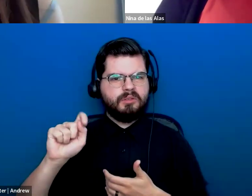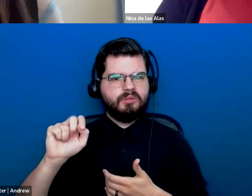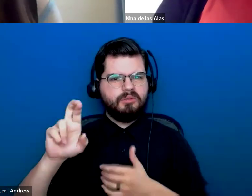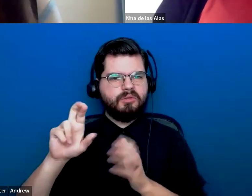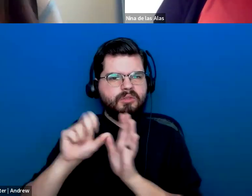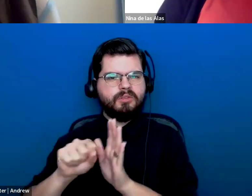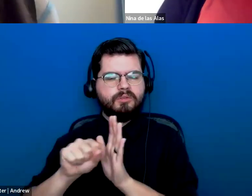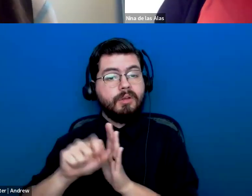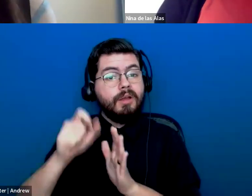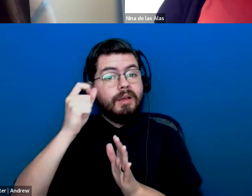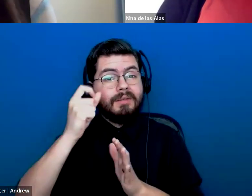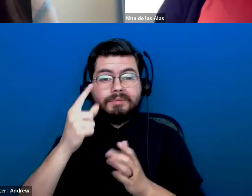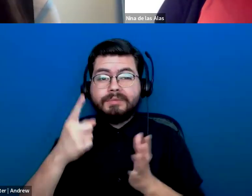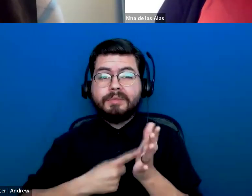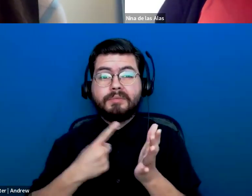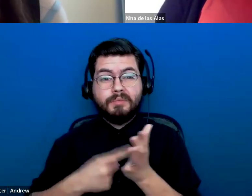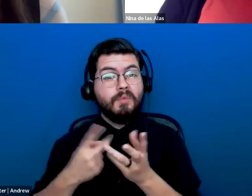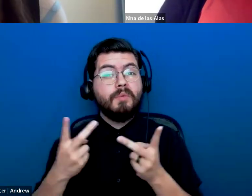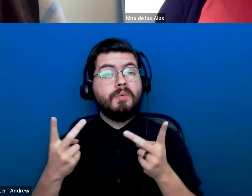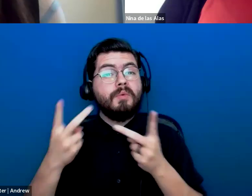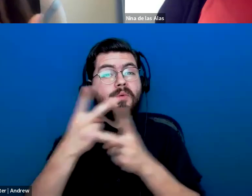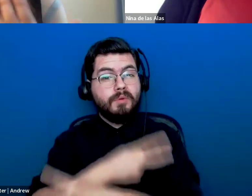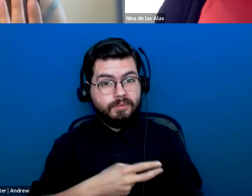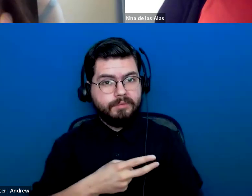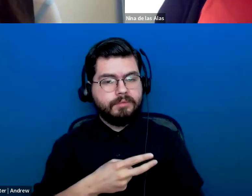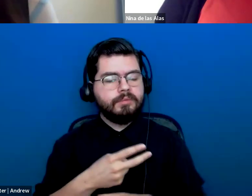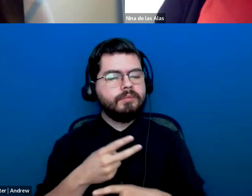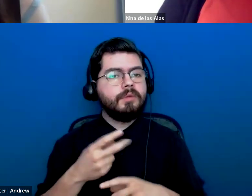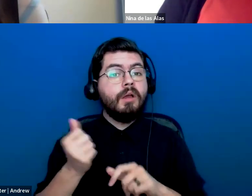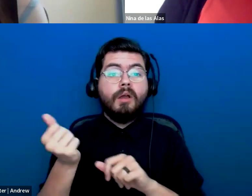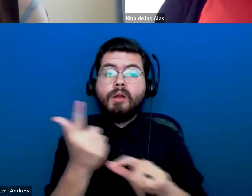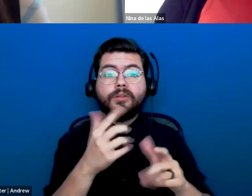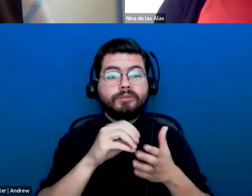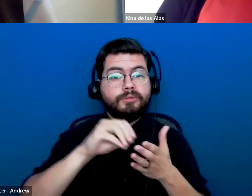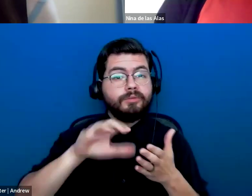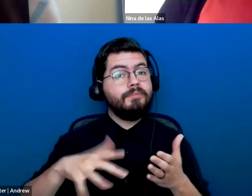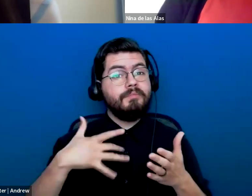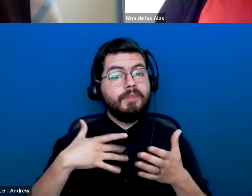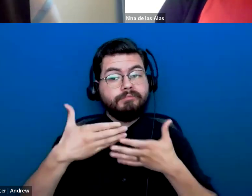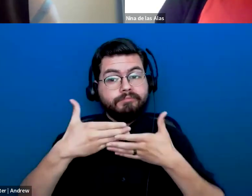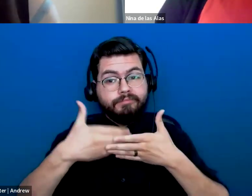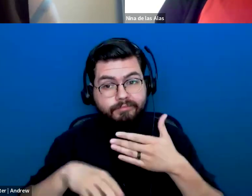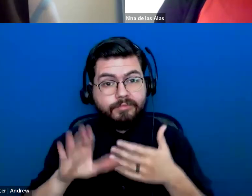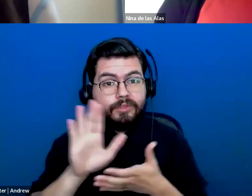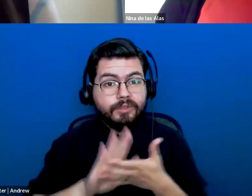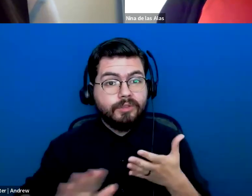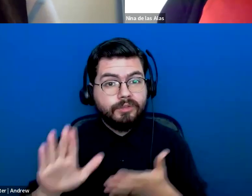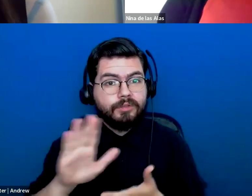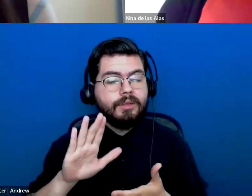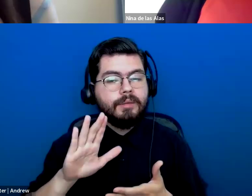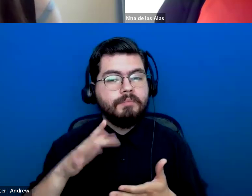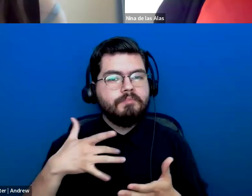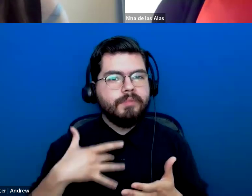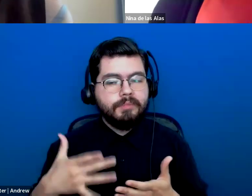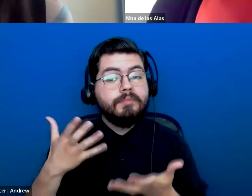some students, they always struggle with the thoughts like they get into college only because of their disability.